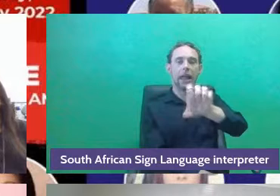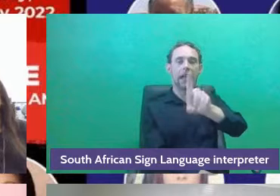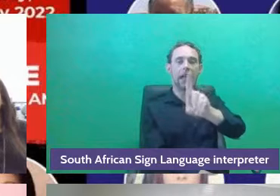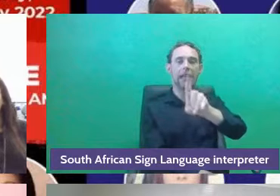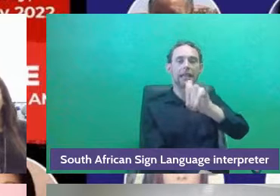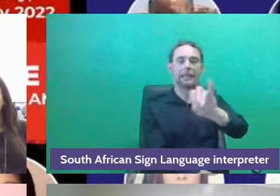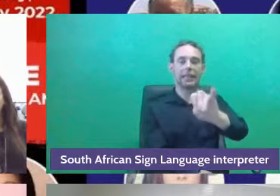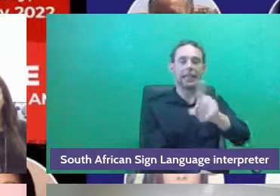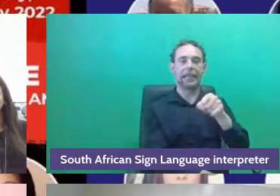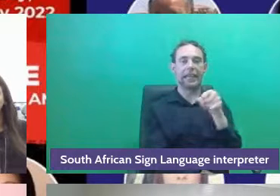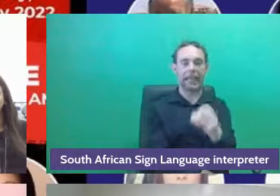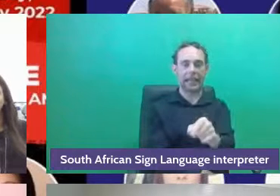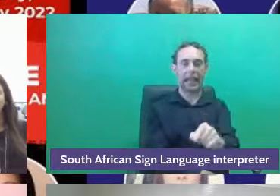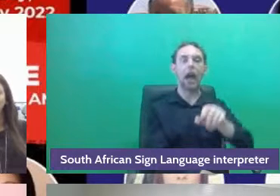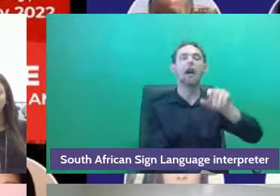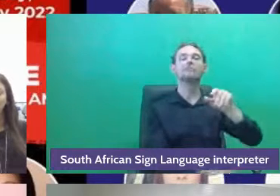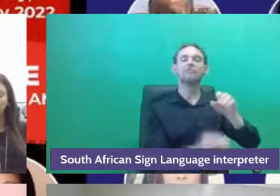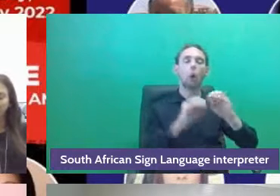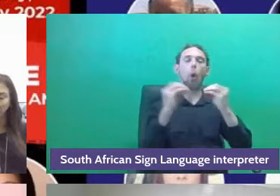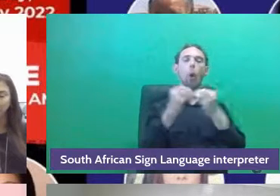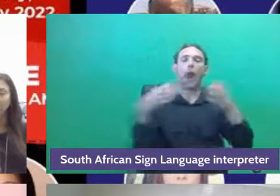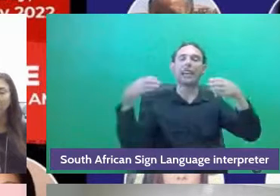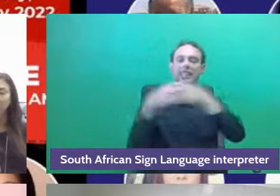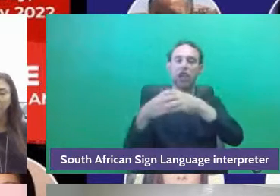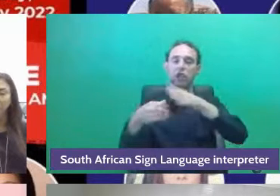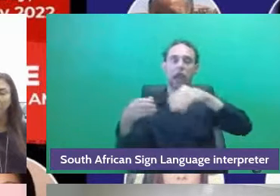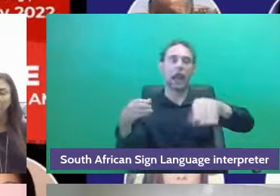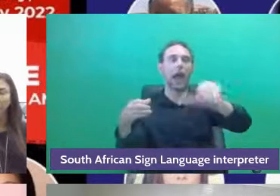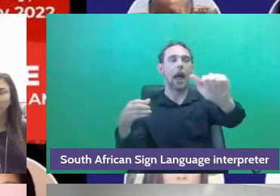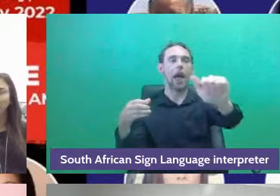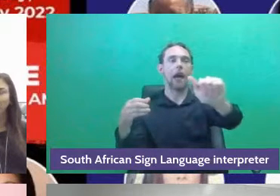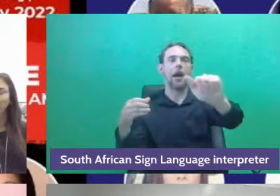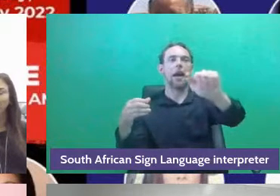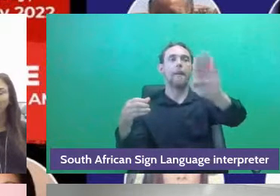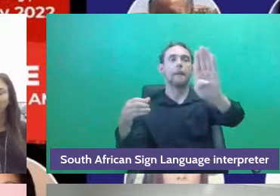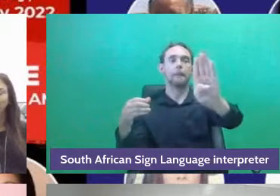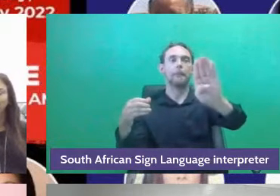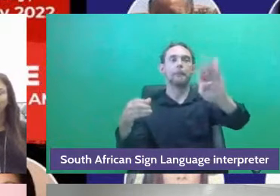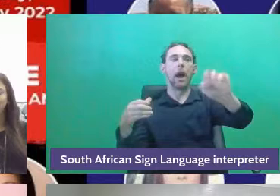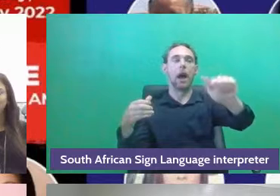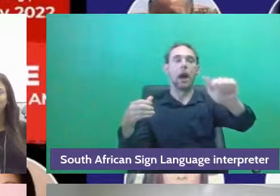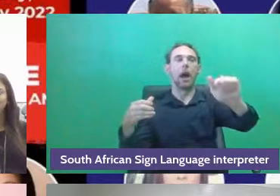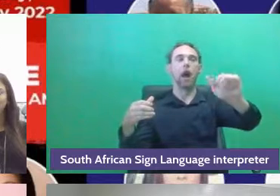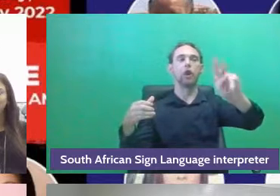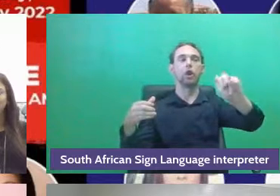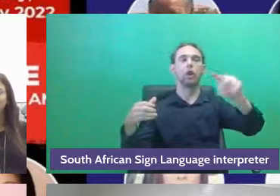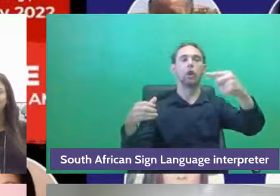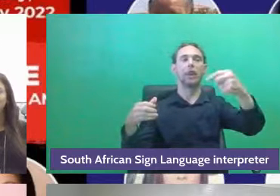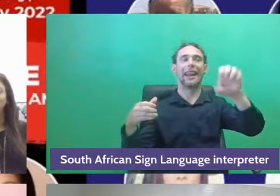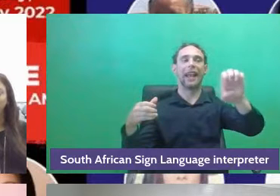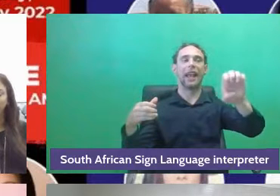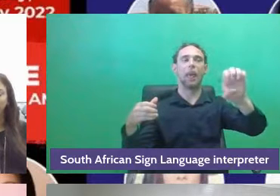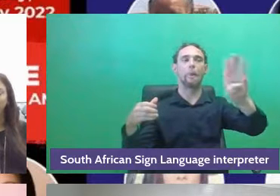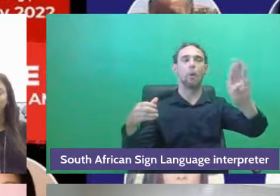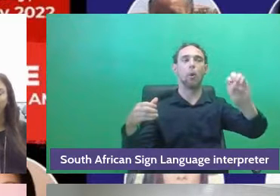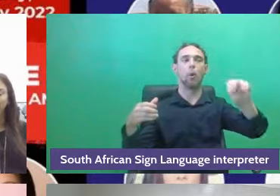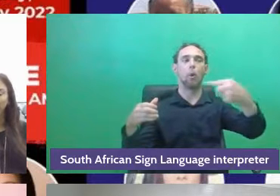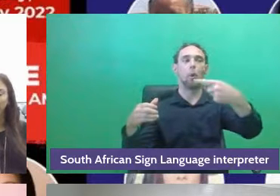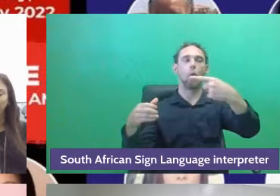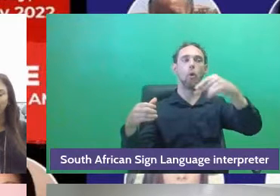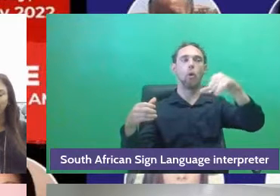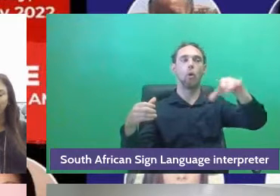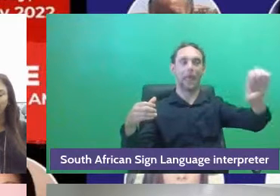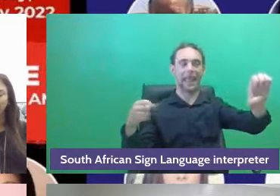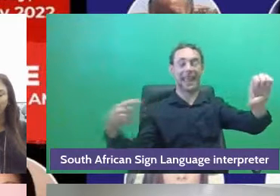Abanembongo Persons with Disability Organization in Kamakwe, activist in Kamako, which is in the Eastern Cape,